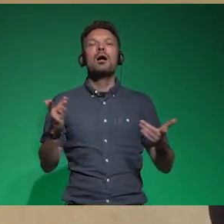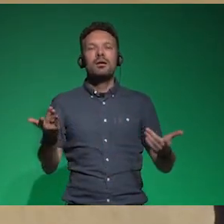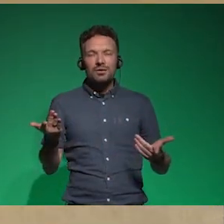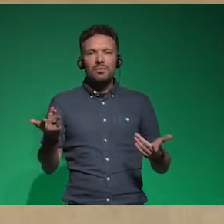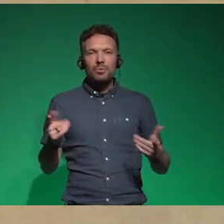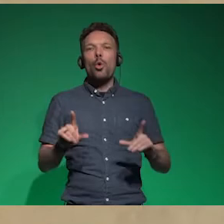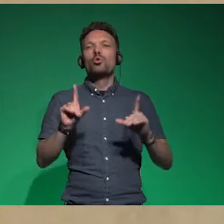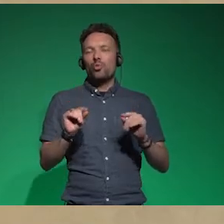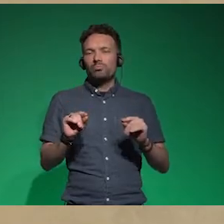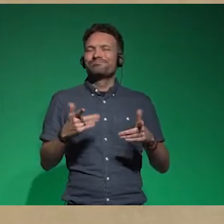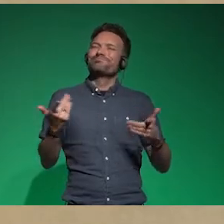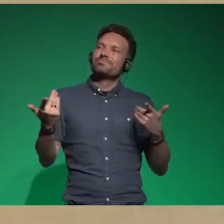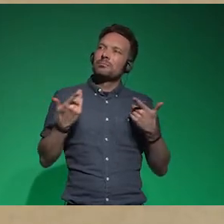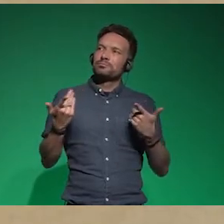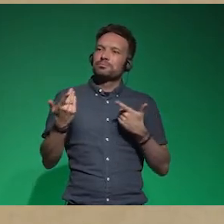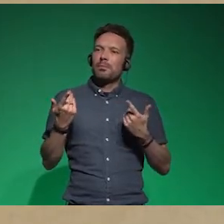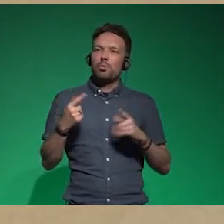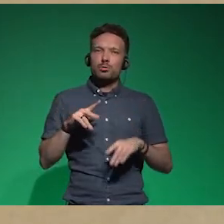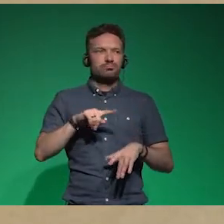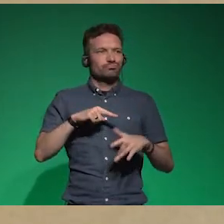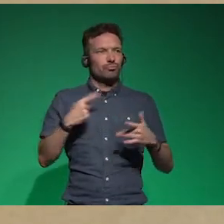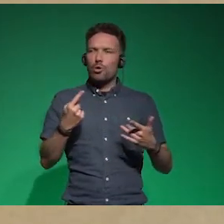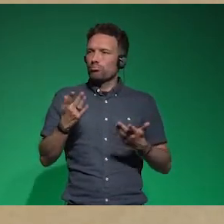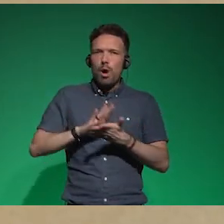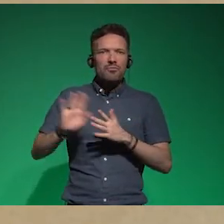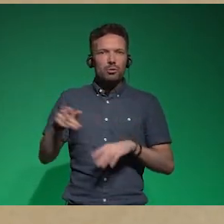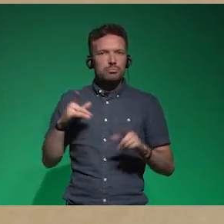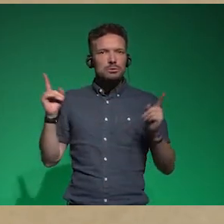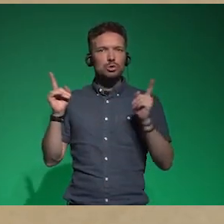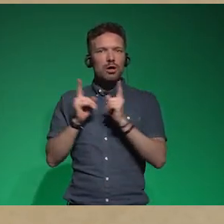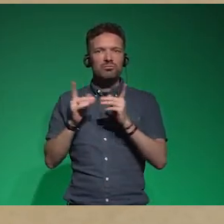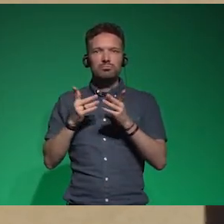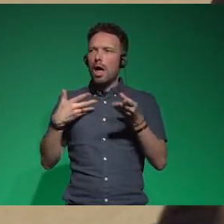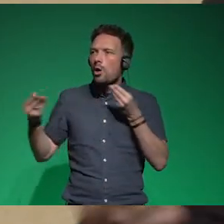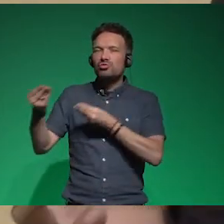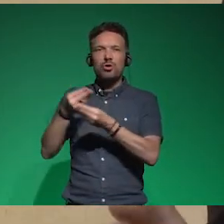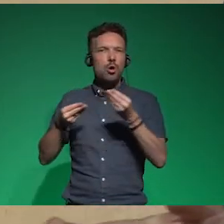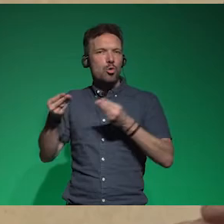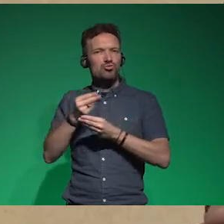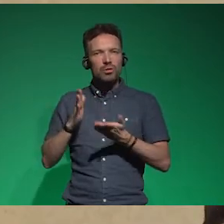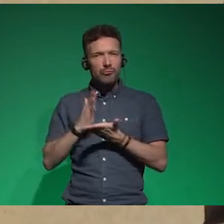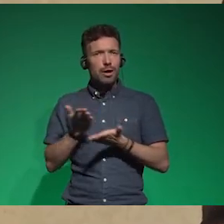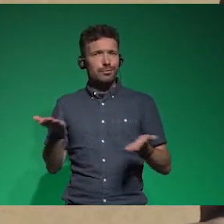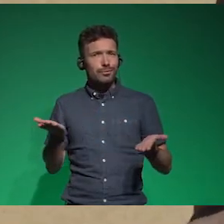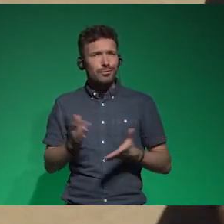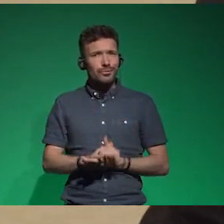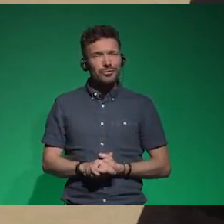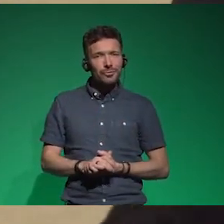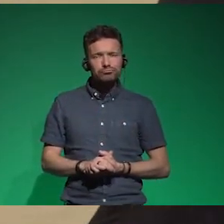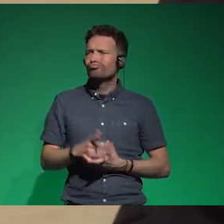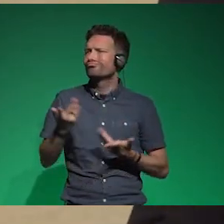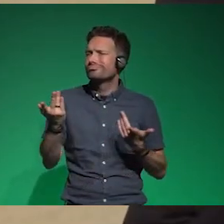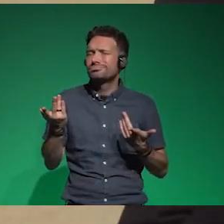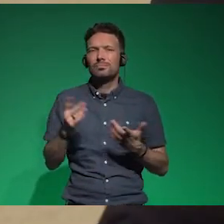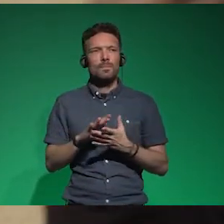and then you just like suddenly, you know, like try to hang out together, and then there will